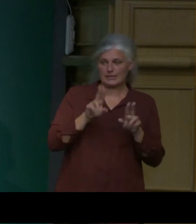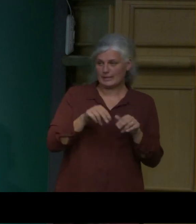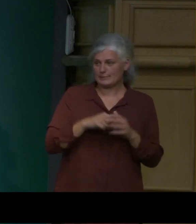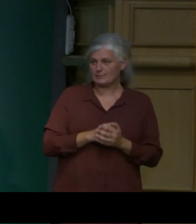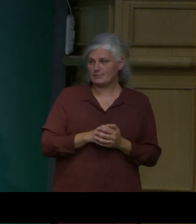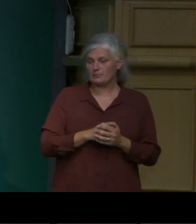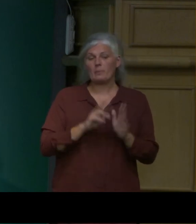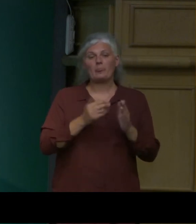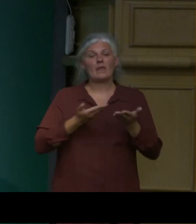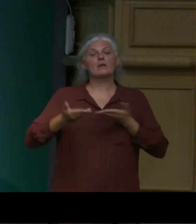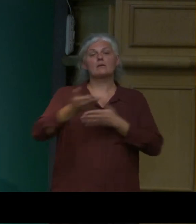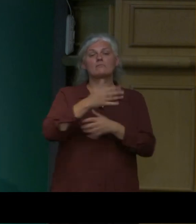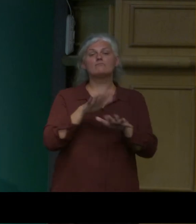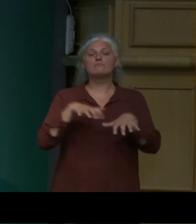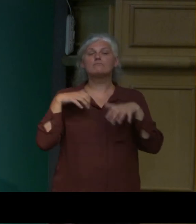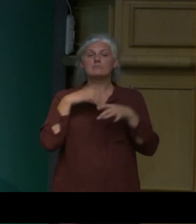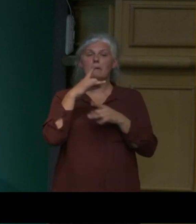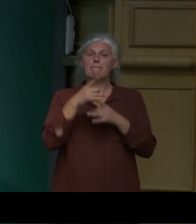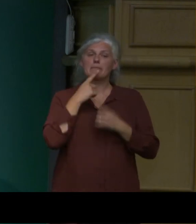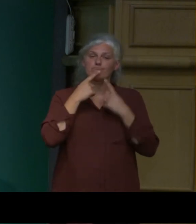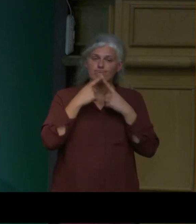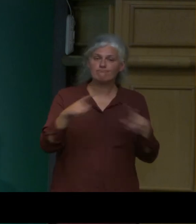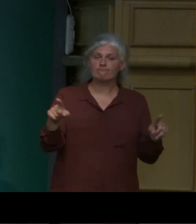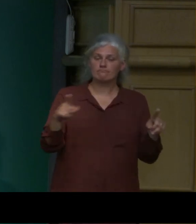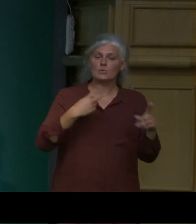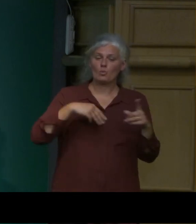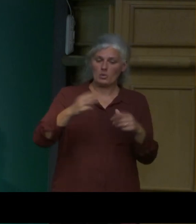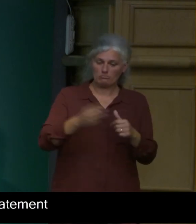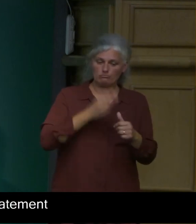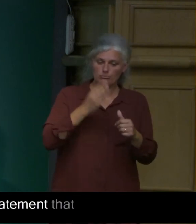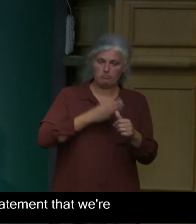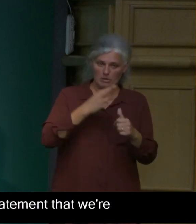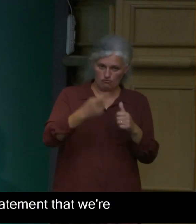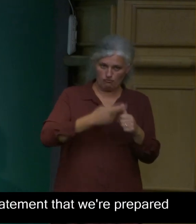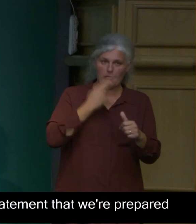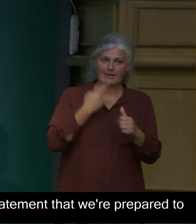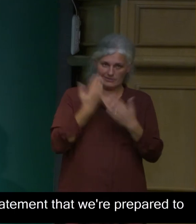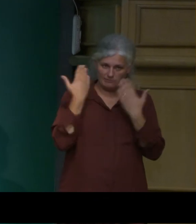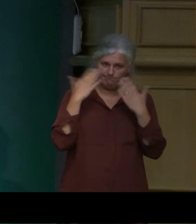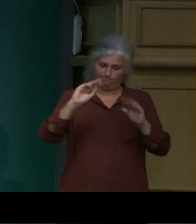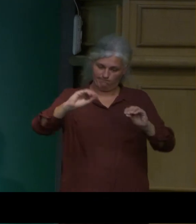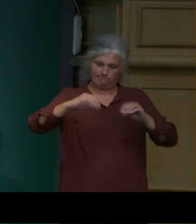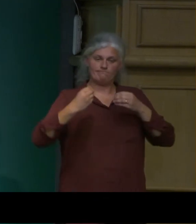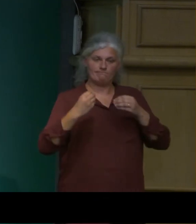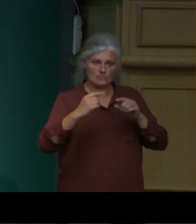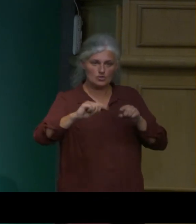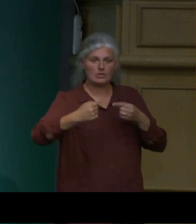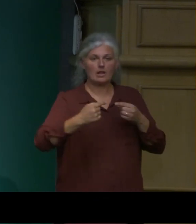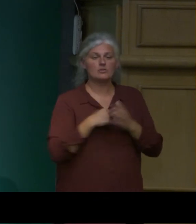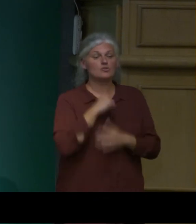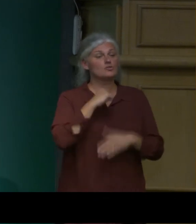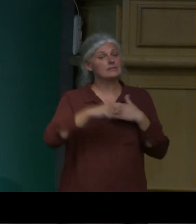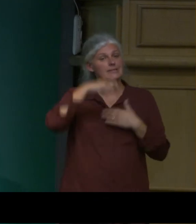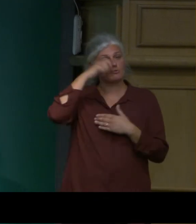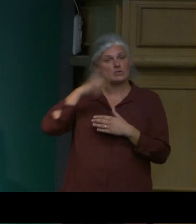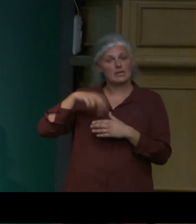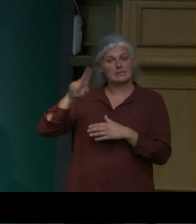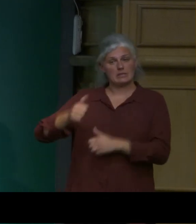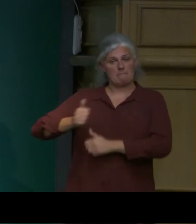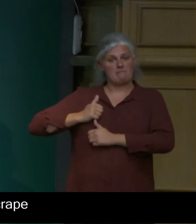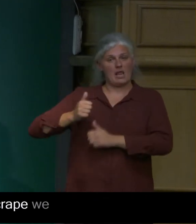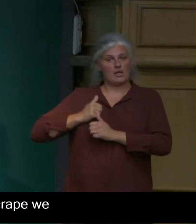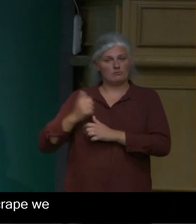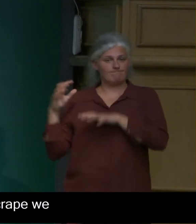this consultative form is making a statement that we're prepared to face these challenges today in Ukraine we see military